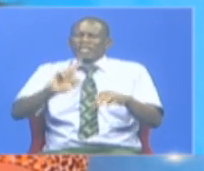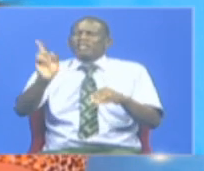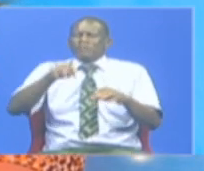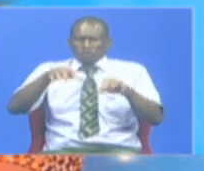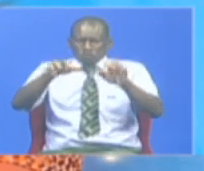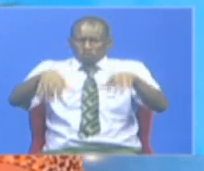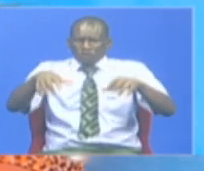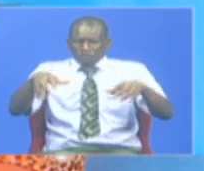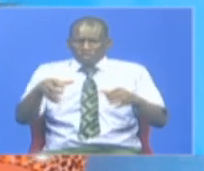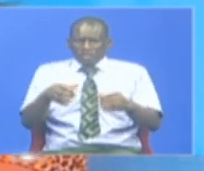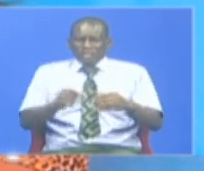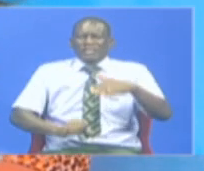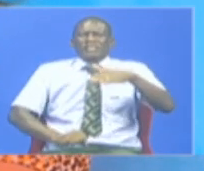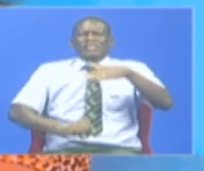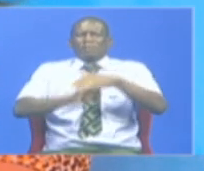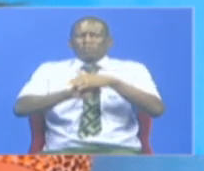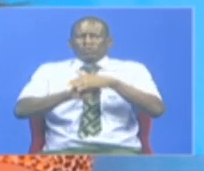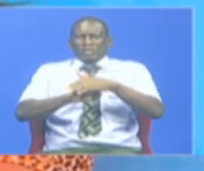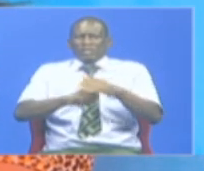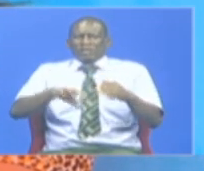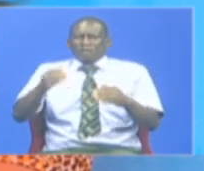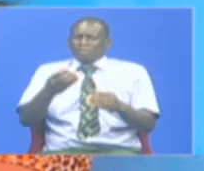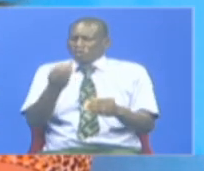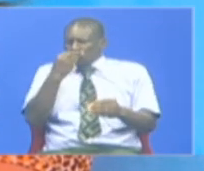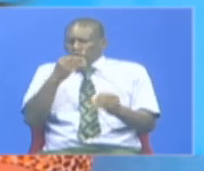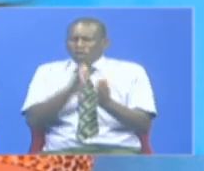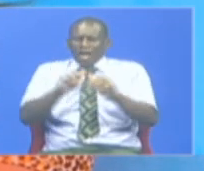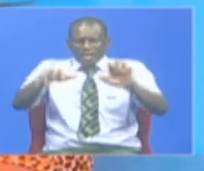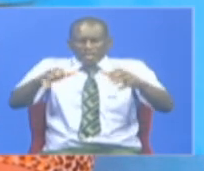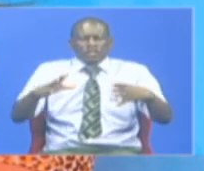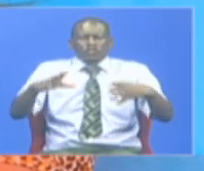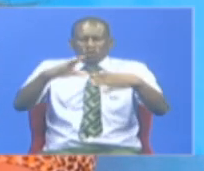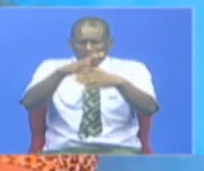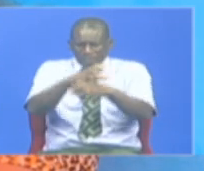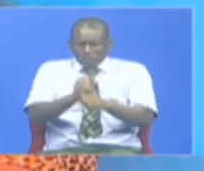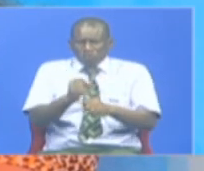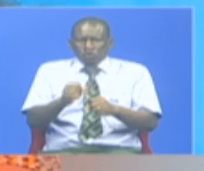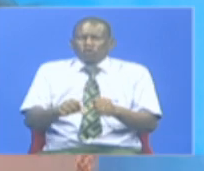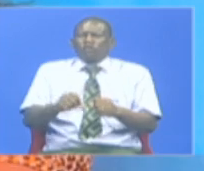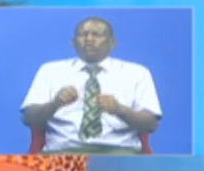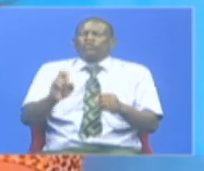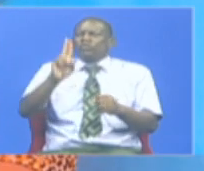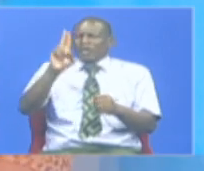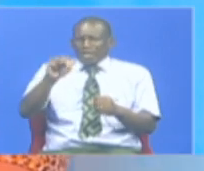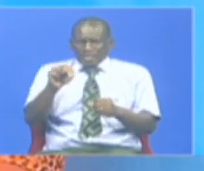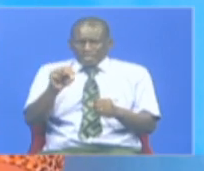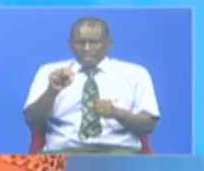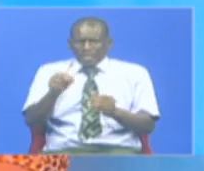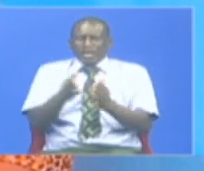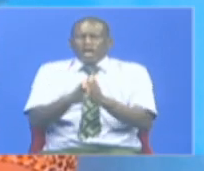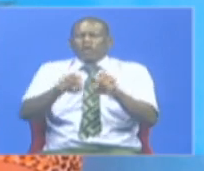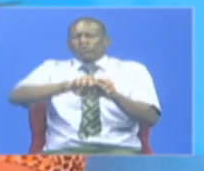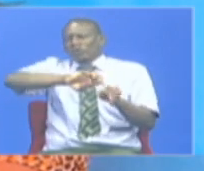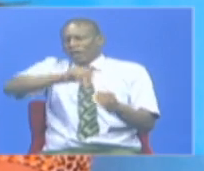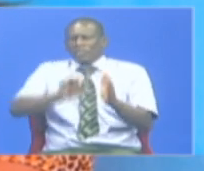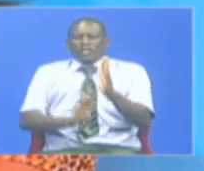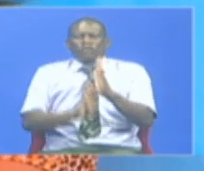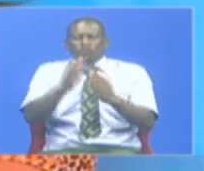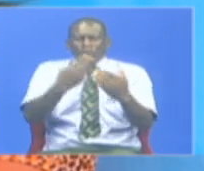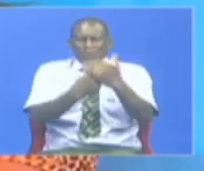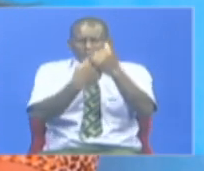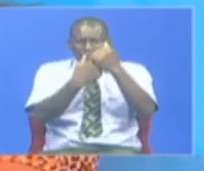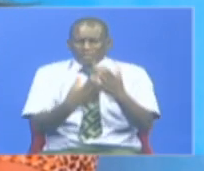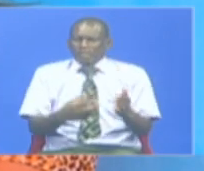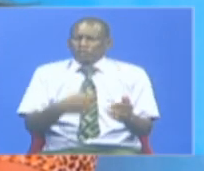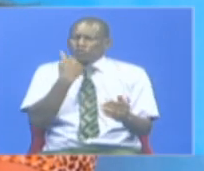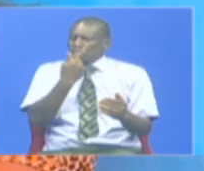Agriculture, supported by the Food and Agriculture Organization of the United Nations and other development partners who